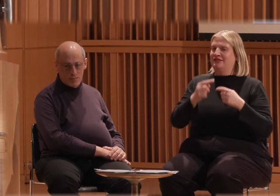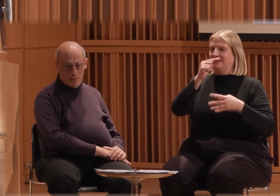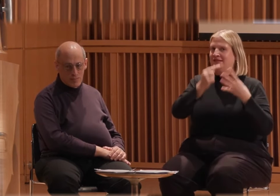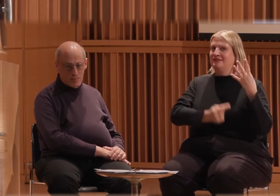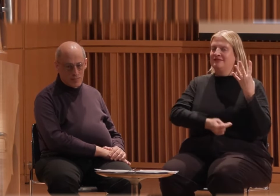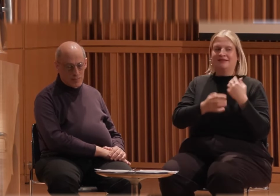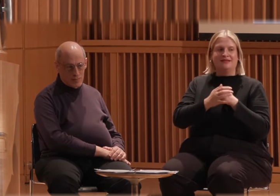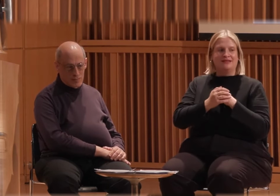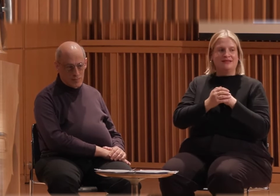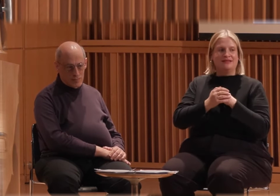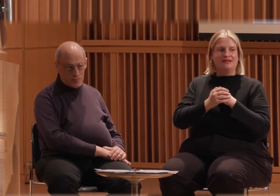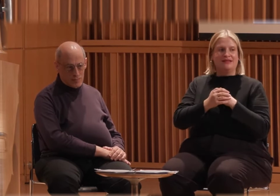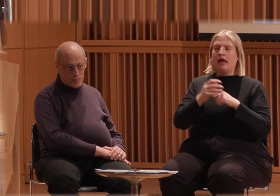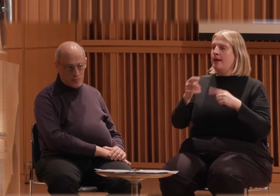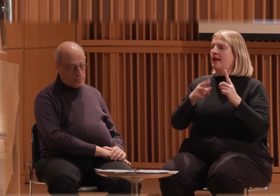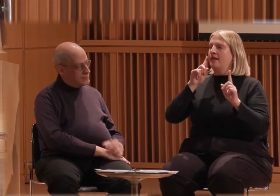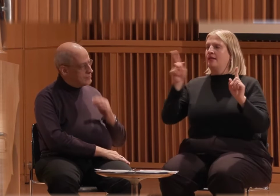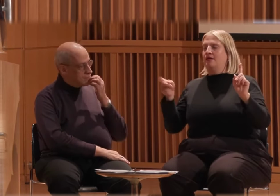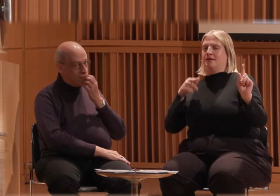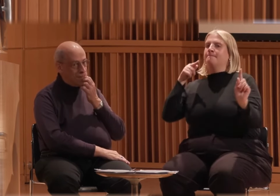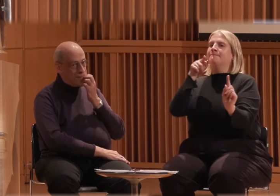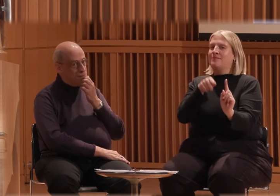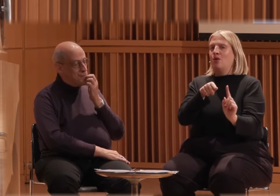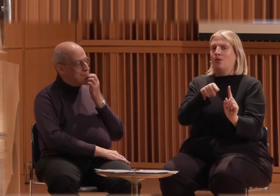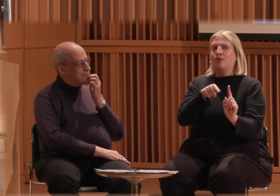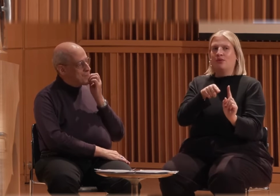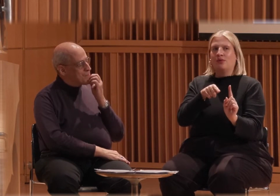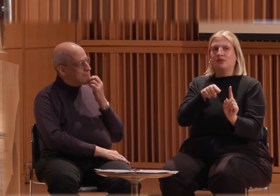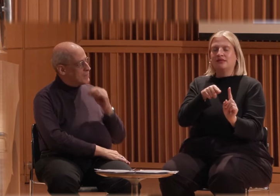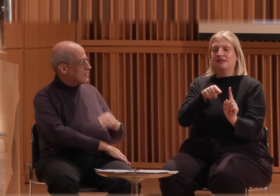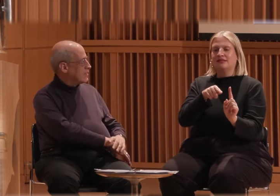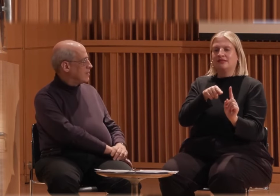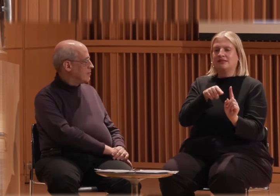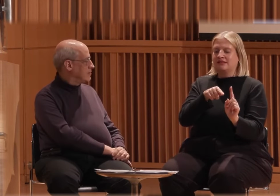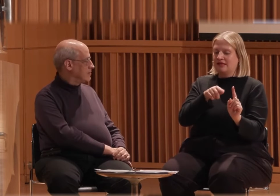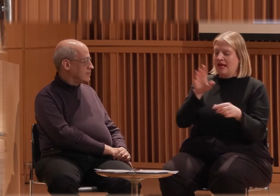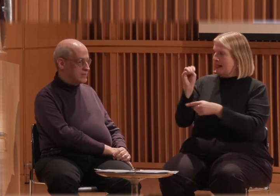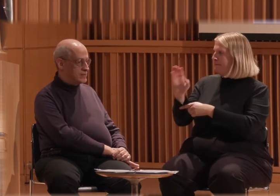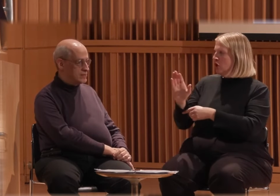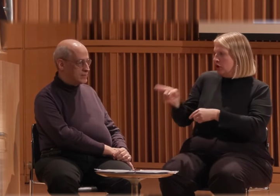is going back to the points that you made, Merlin, about